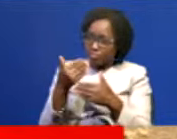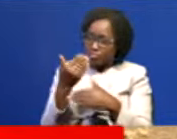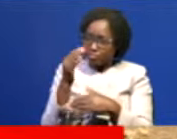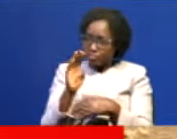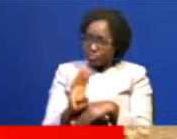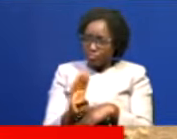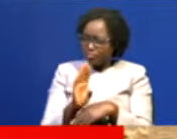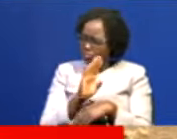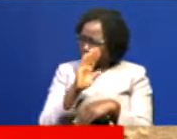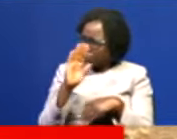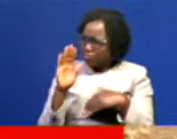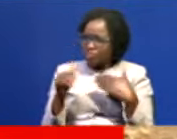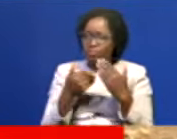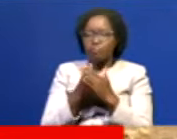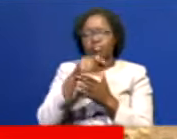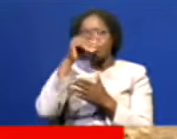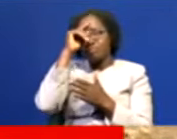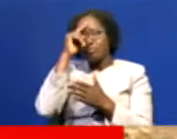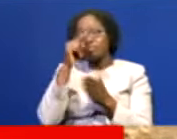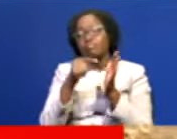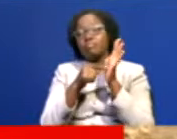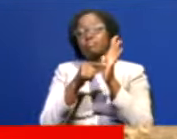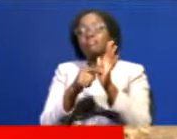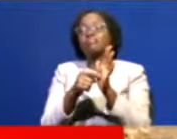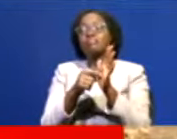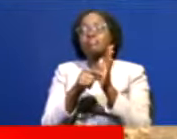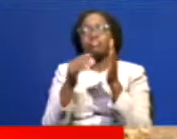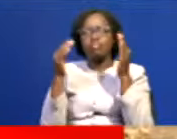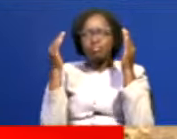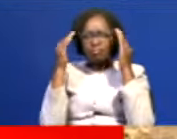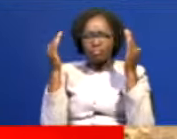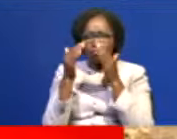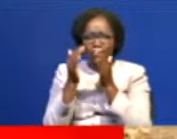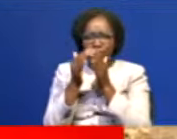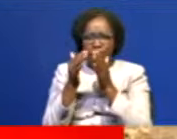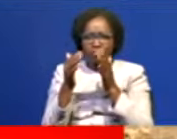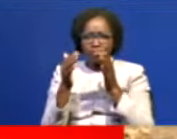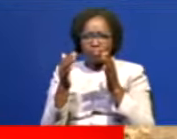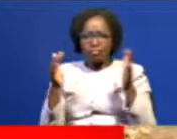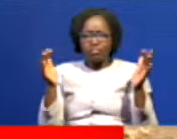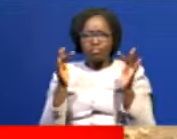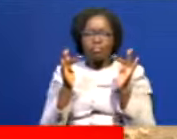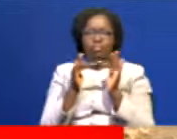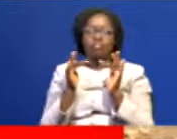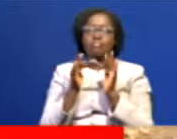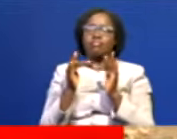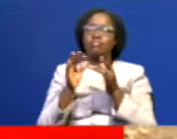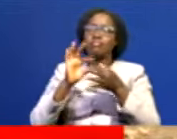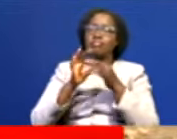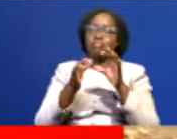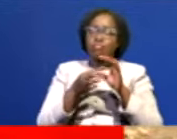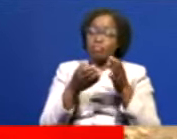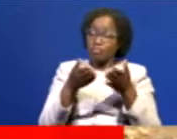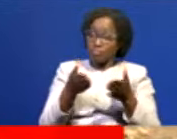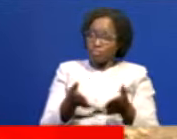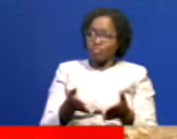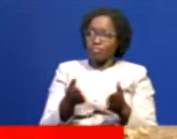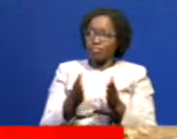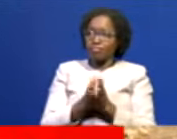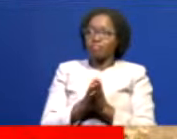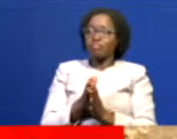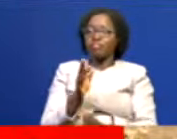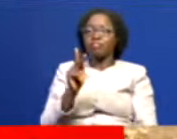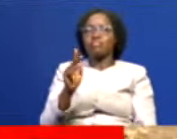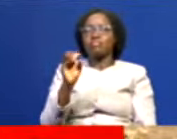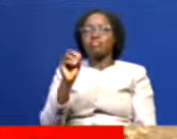all the government showing commitment to expanding digital connectivity right here in at the Konza,